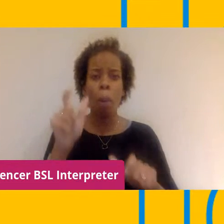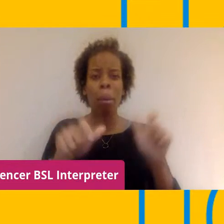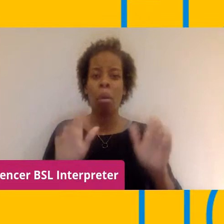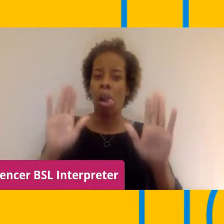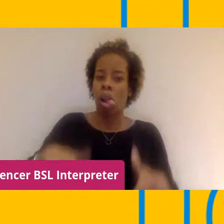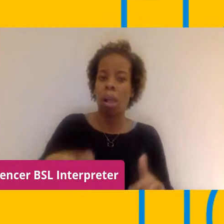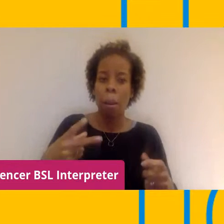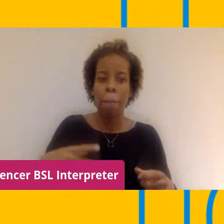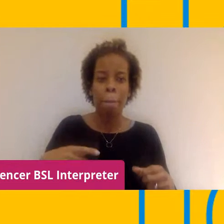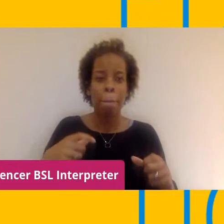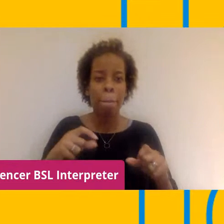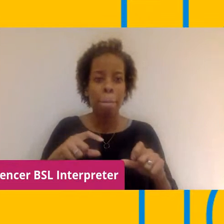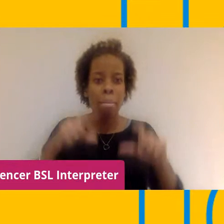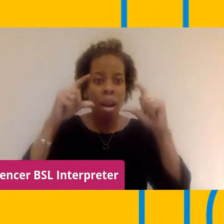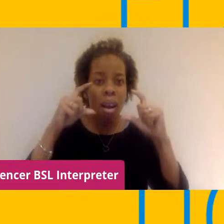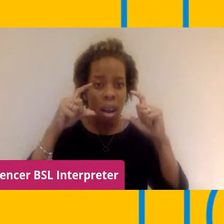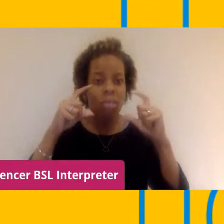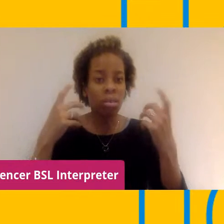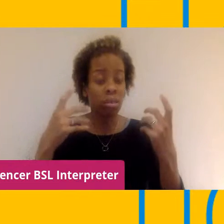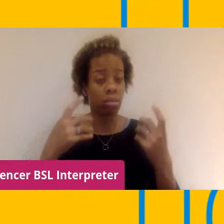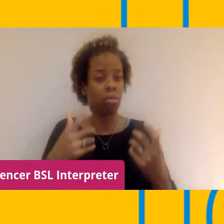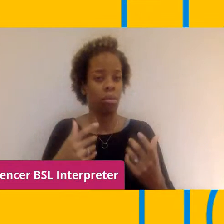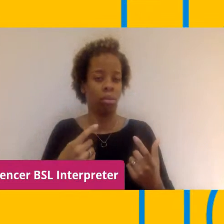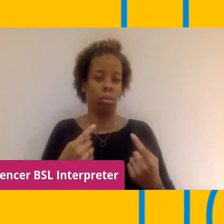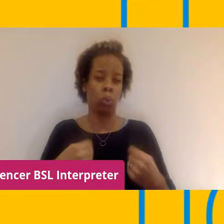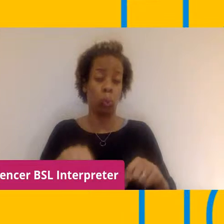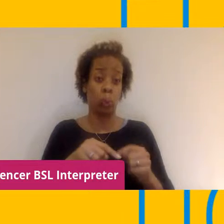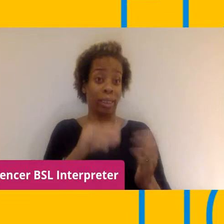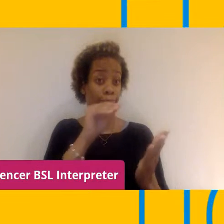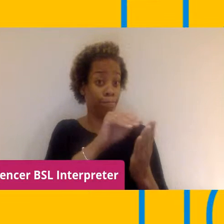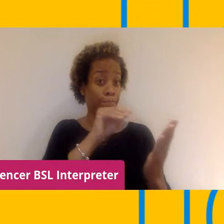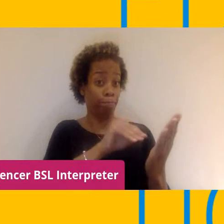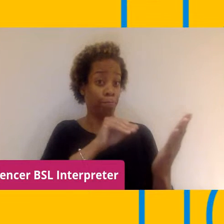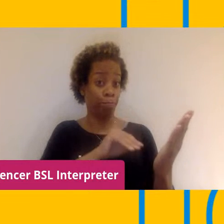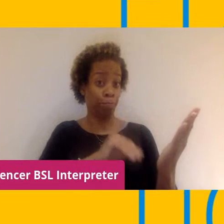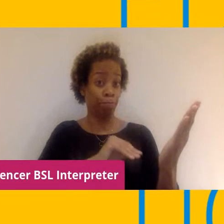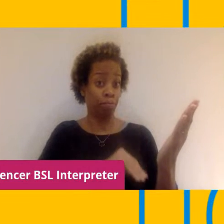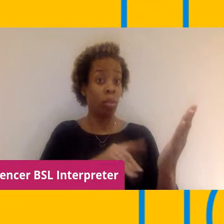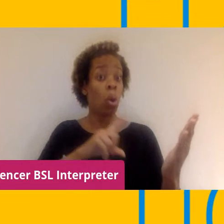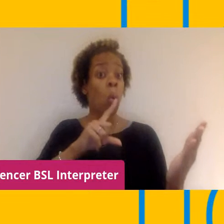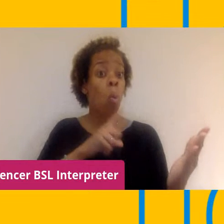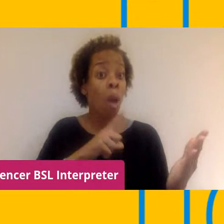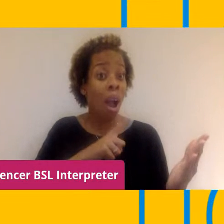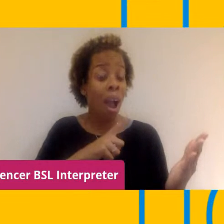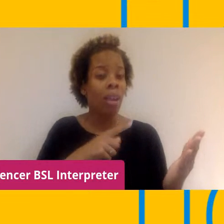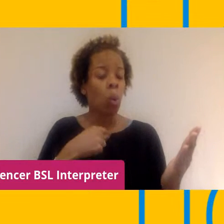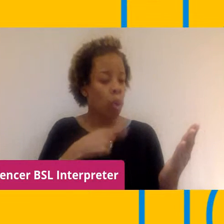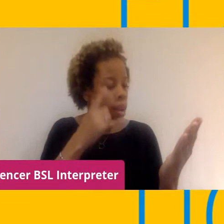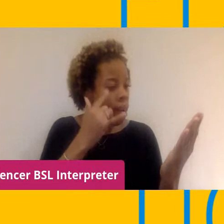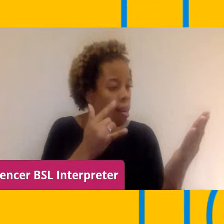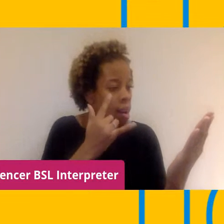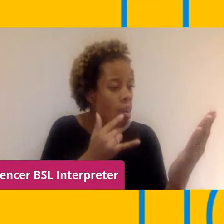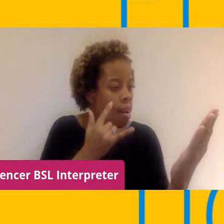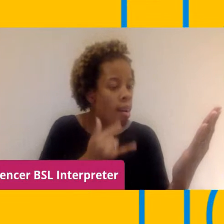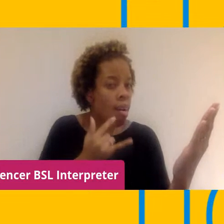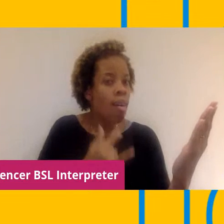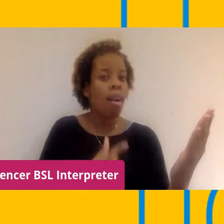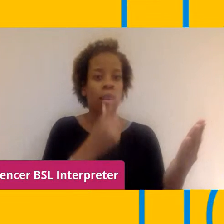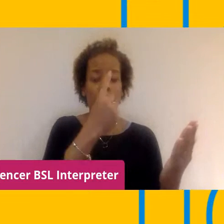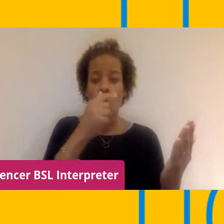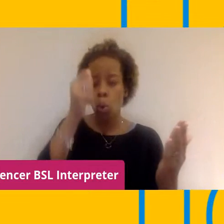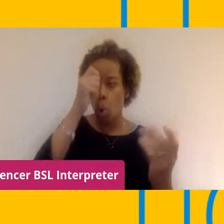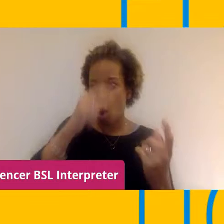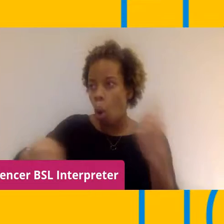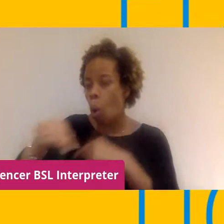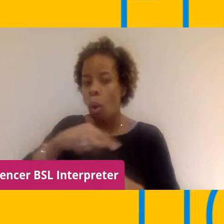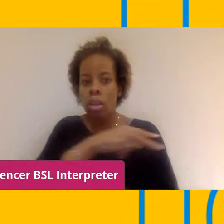and all those sort of things. And we need this reporting to take place so there's an audit trail if there's any impact on staff. And so we can